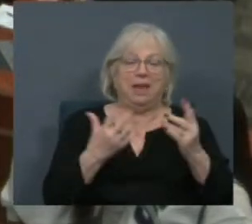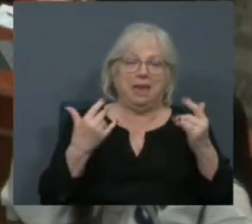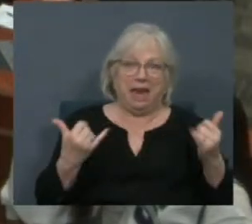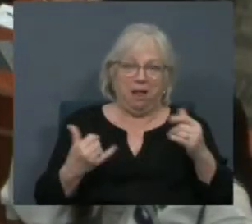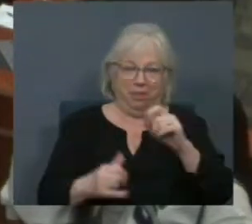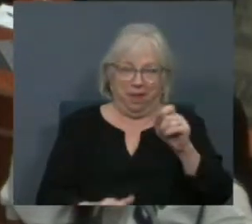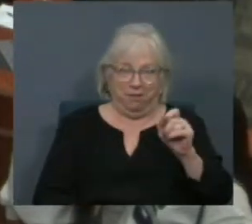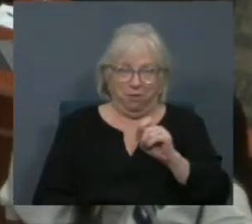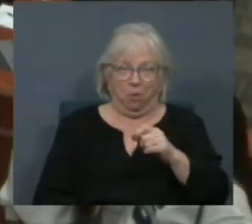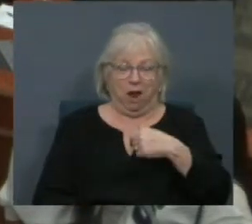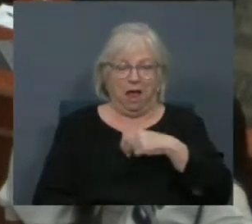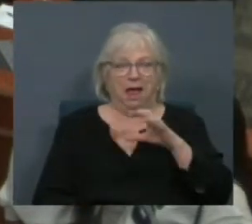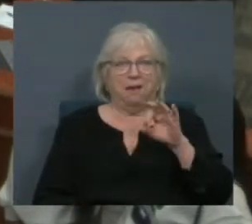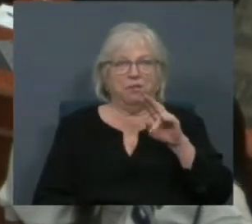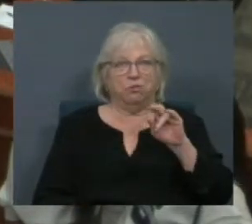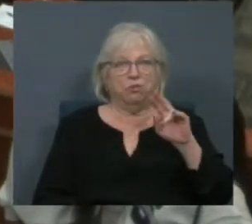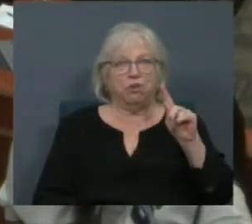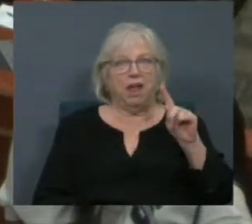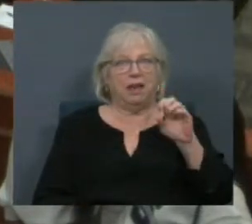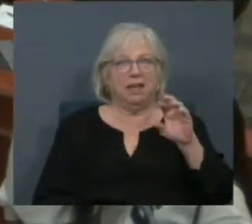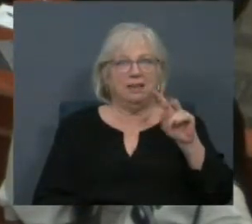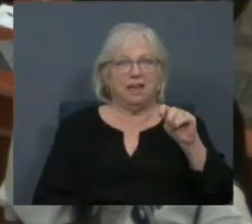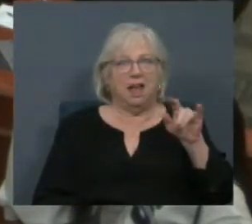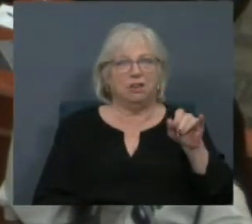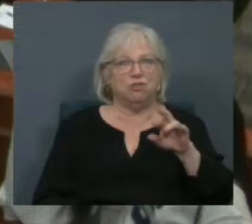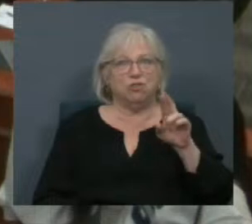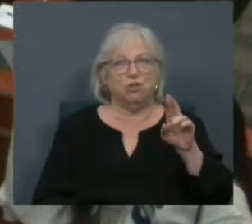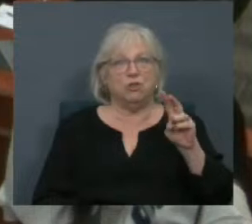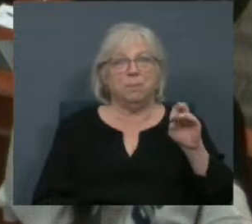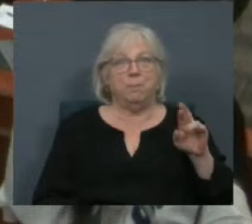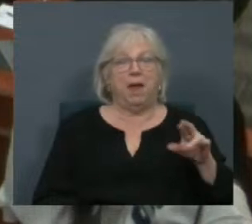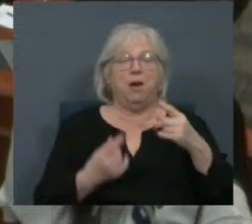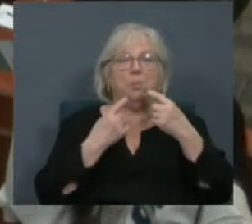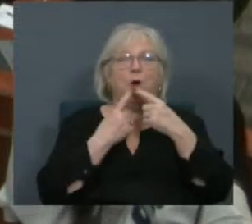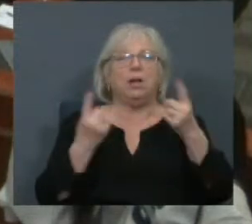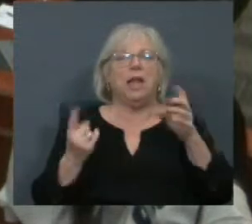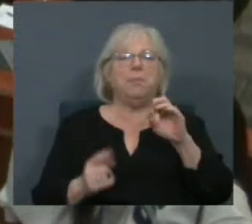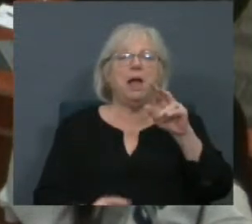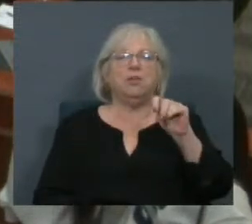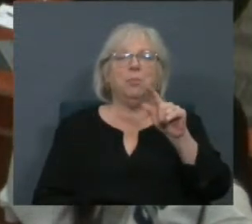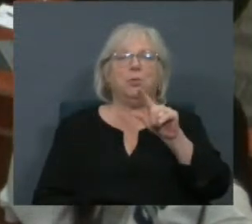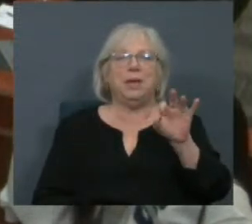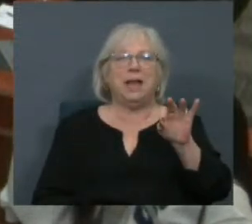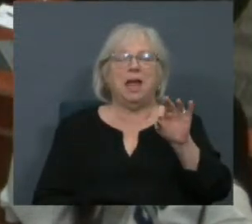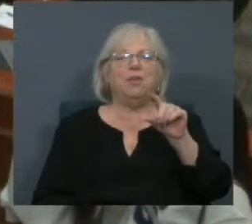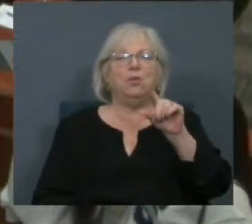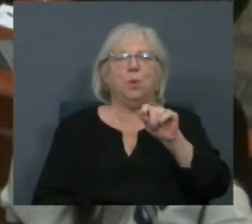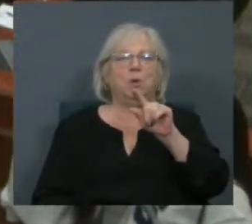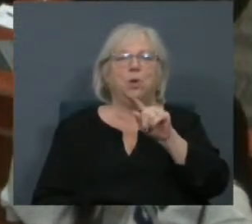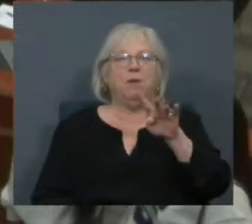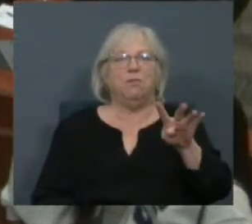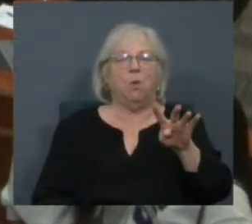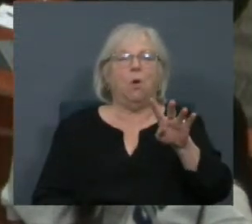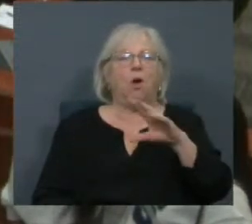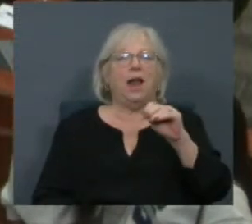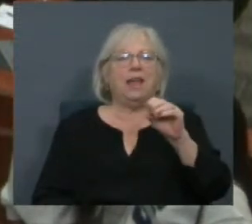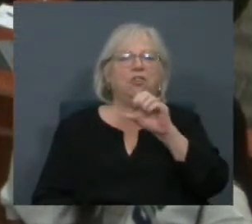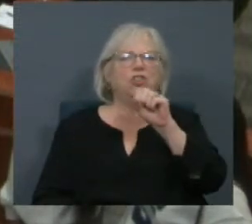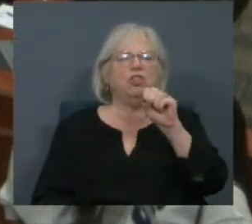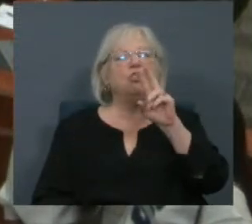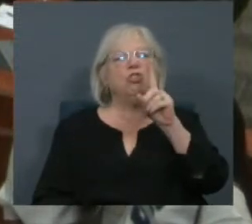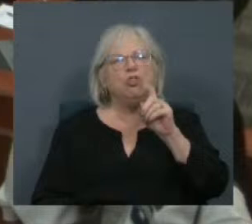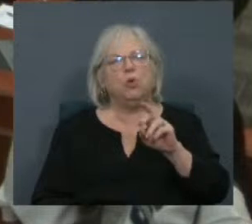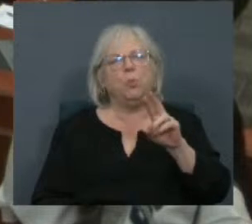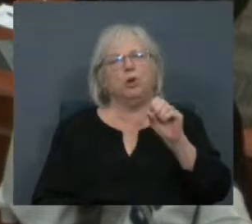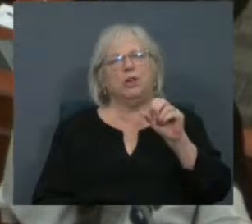therefore, I, Frank Scott Jr., Mayor of the City of Little Rock, Arkansas, do hereby proclaim October 29th, 2024 as Supersonic